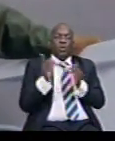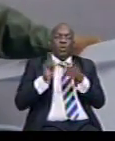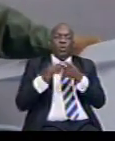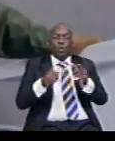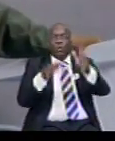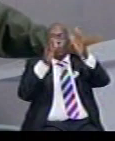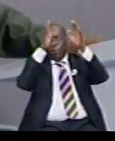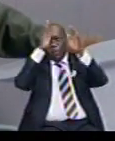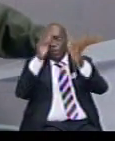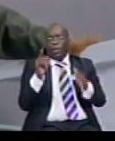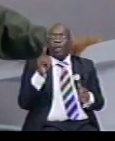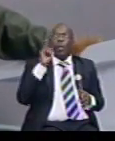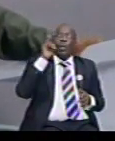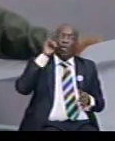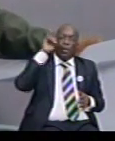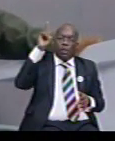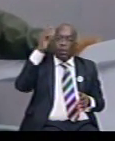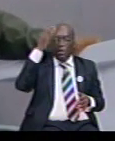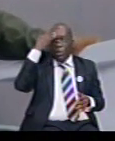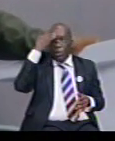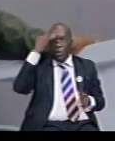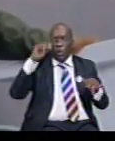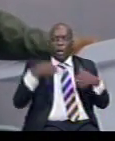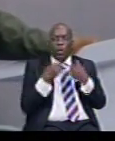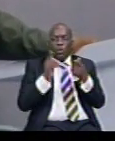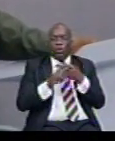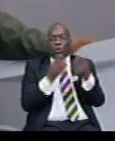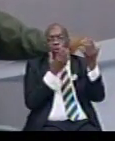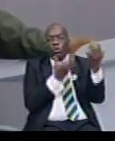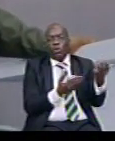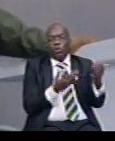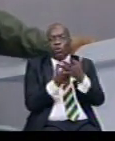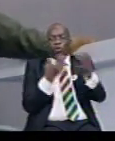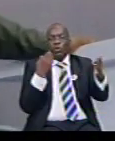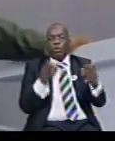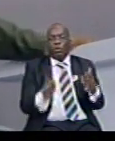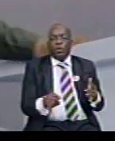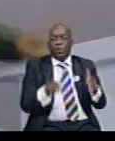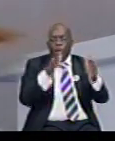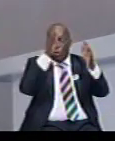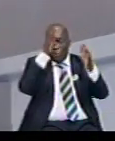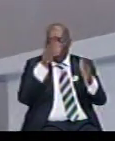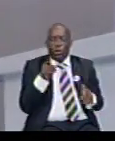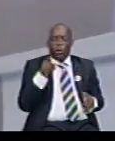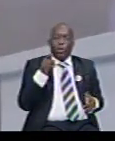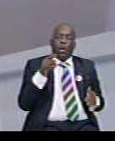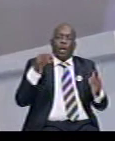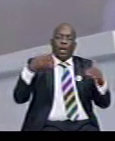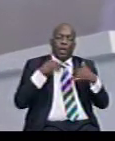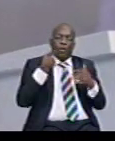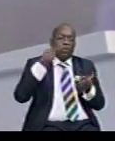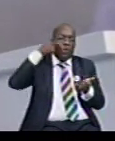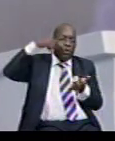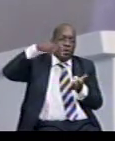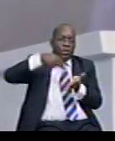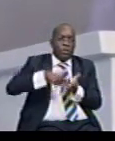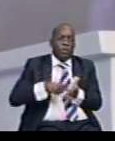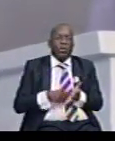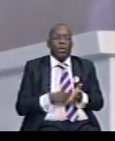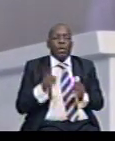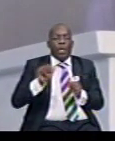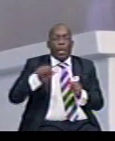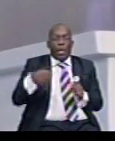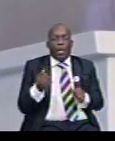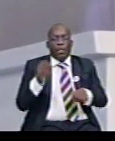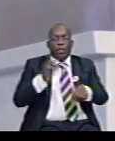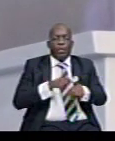how to tarry before the Father. Have you noticed? Any time a miracle